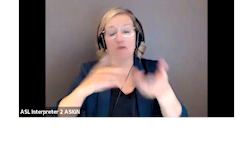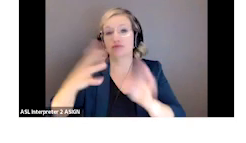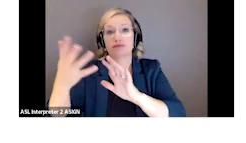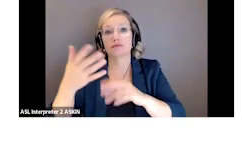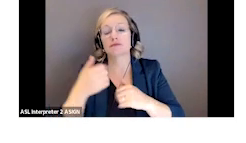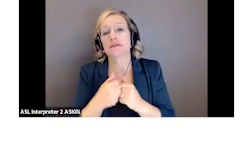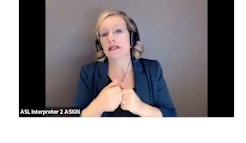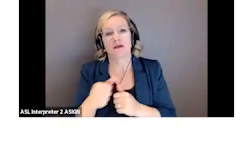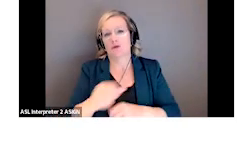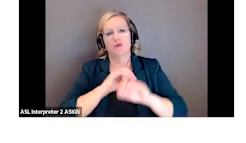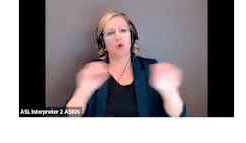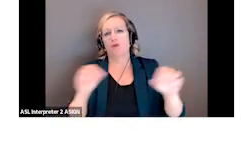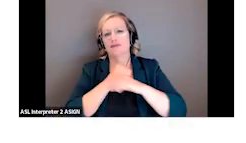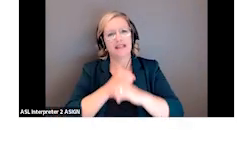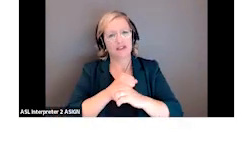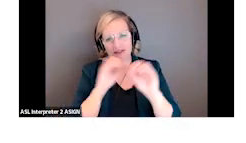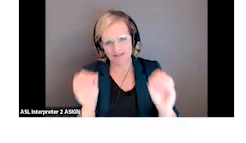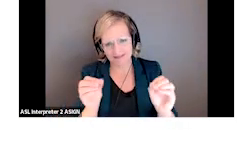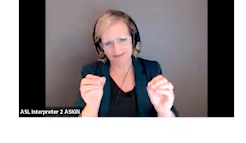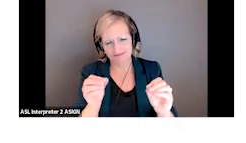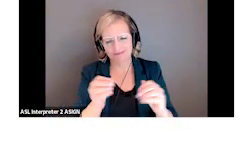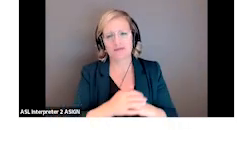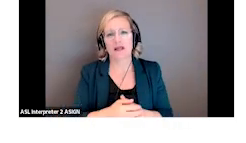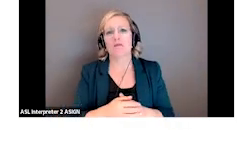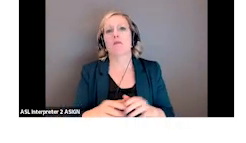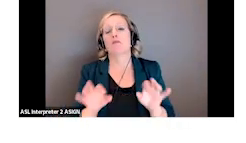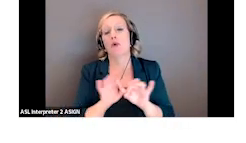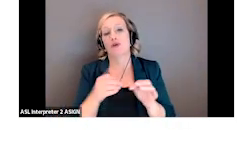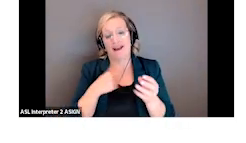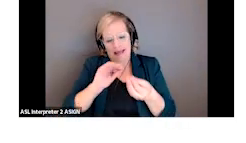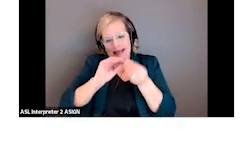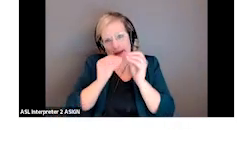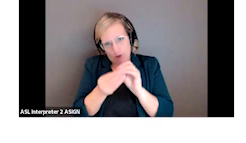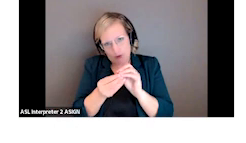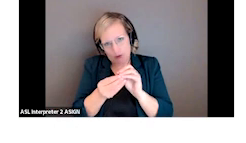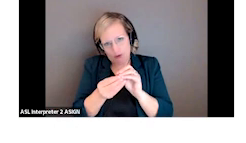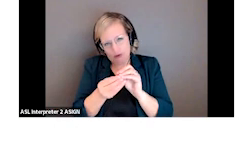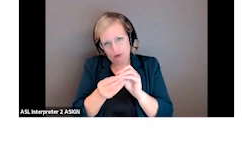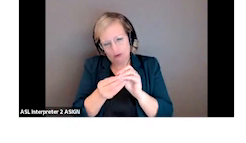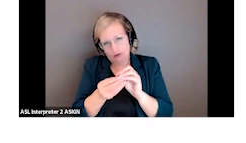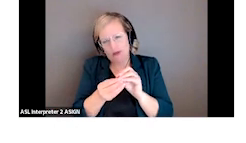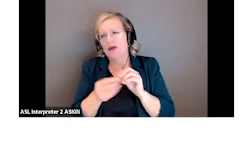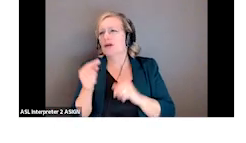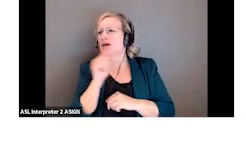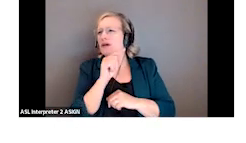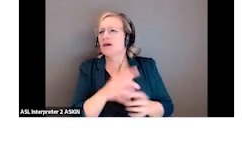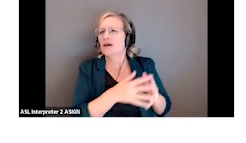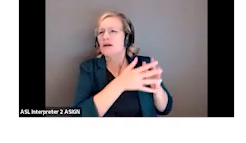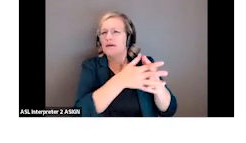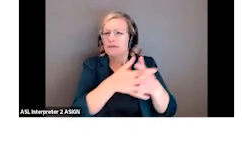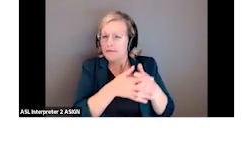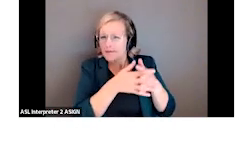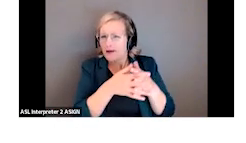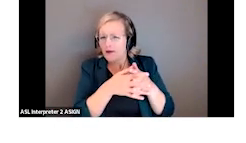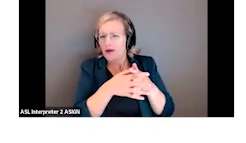trademark, but you want to make sure that you have the trademark pending number. For the US, to register a trademark, I believe you have to have a